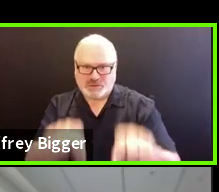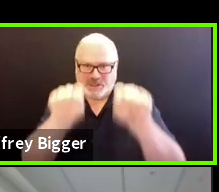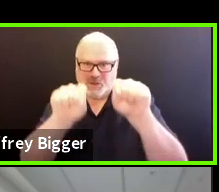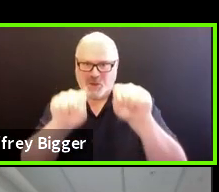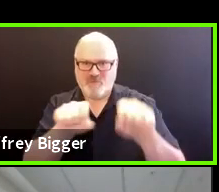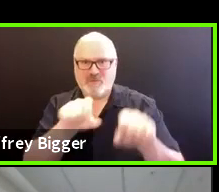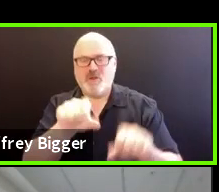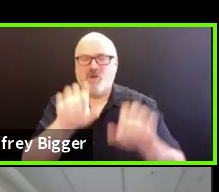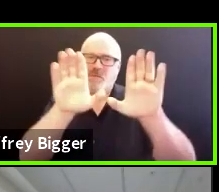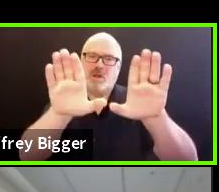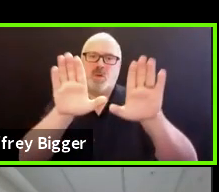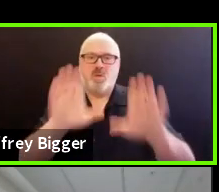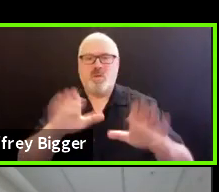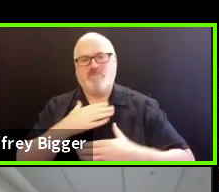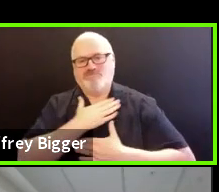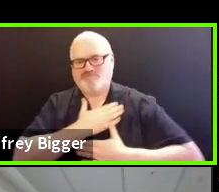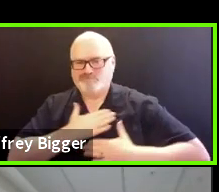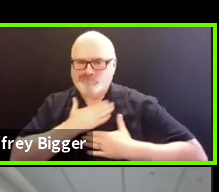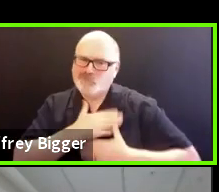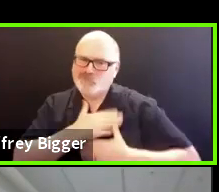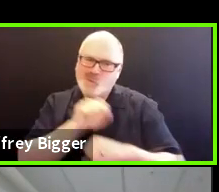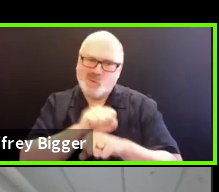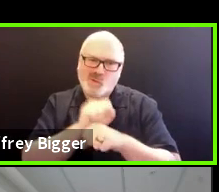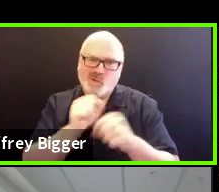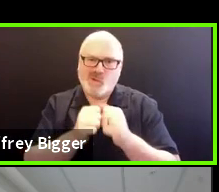absolute pleasure. And